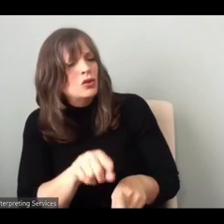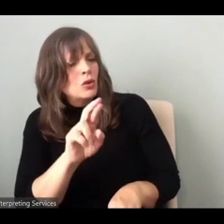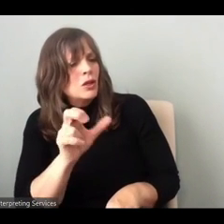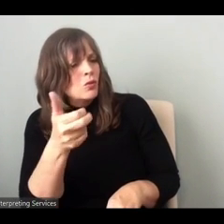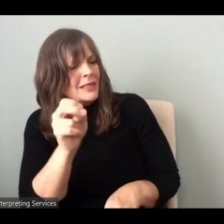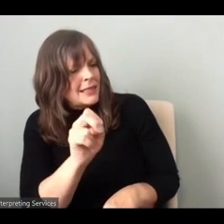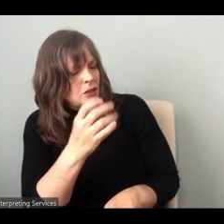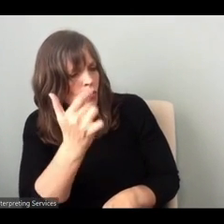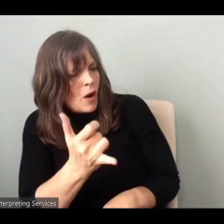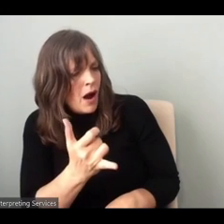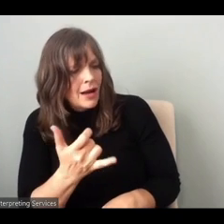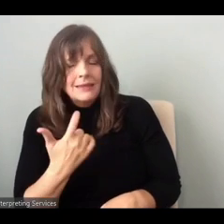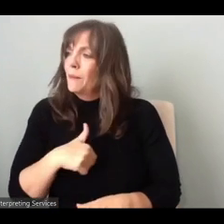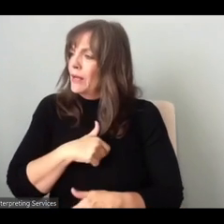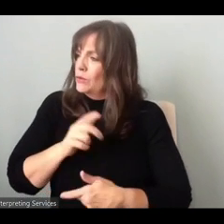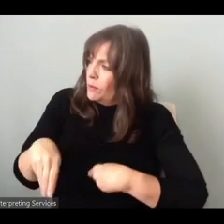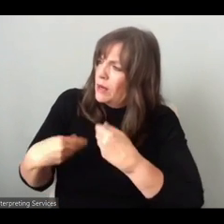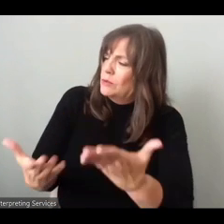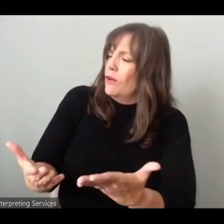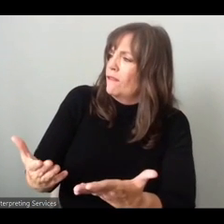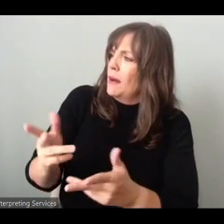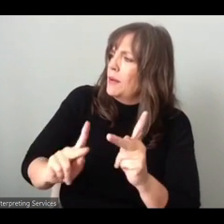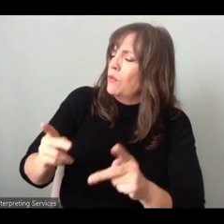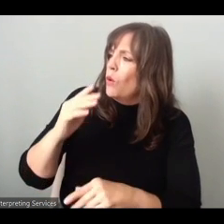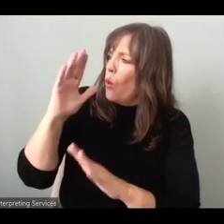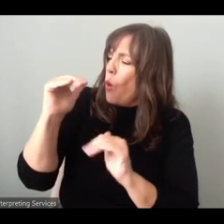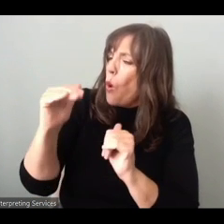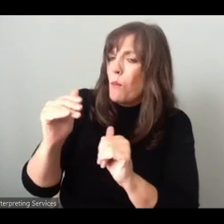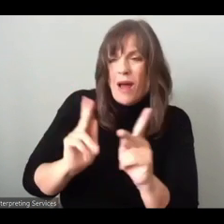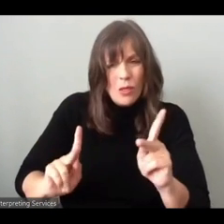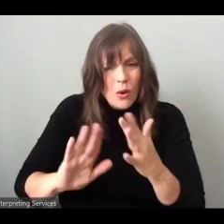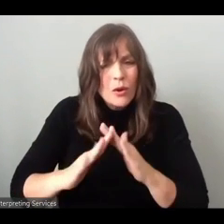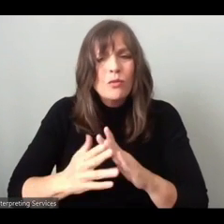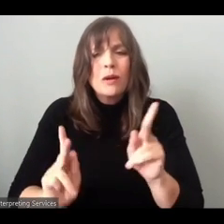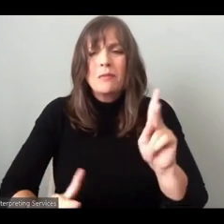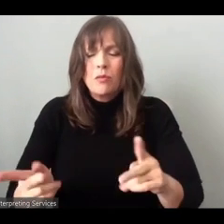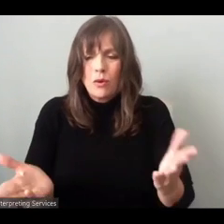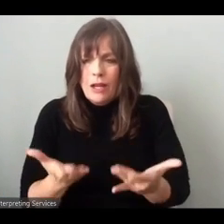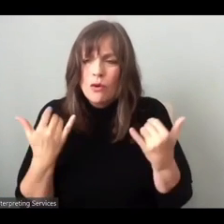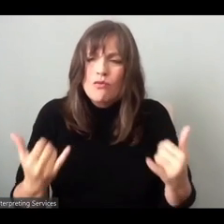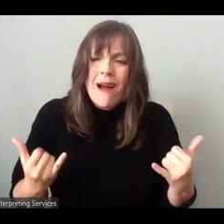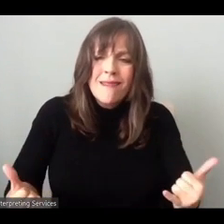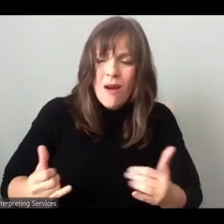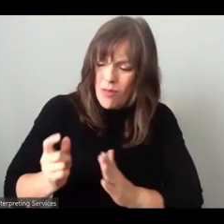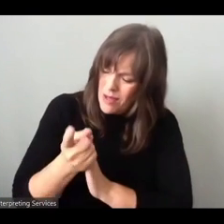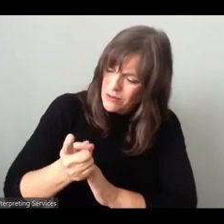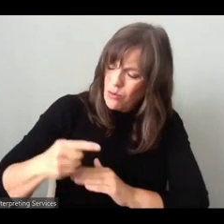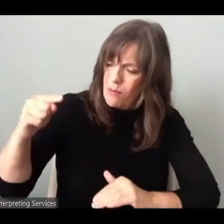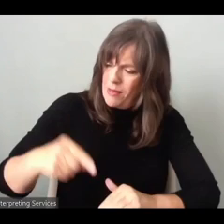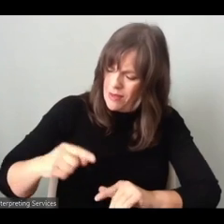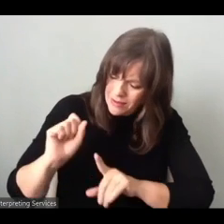hope." And I think the thing our community is here to do right now in this moment, in this crisis, is to give the world hope.